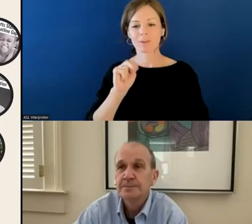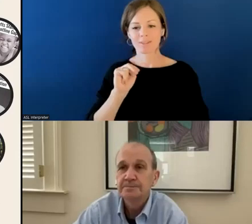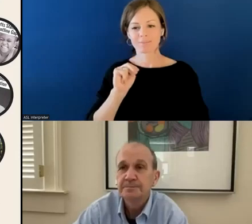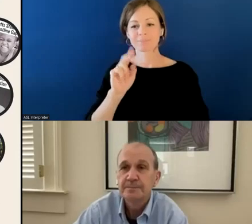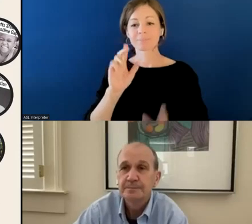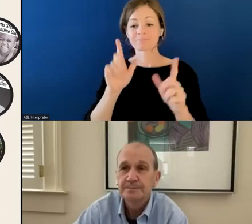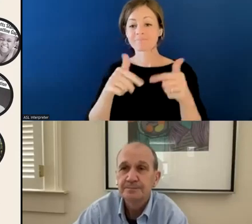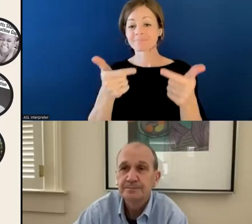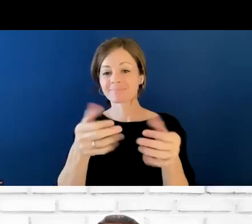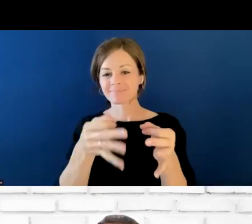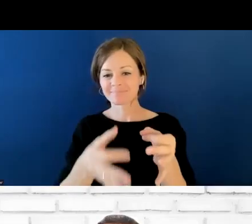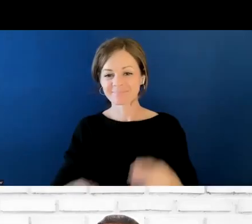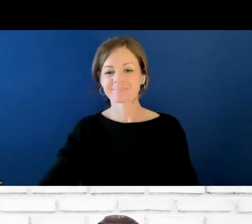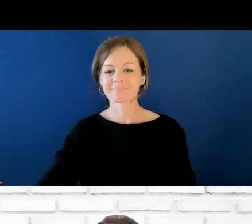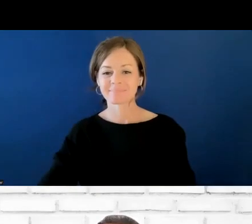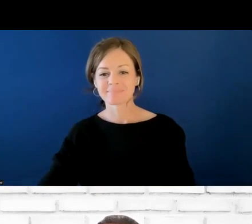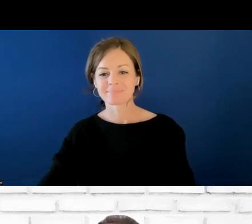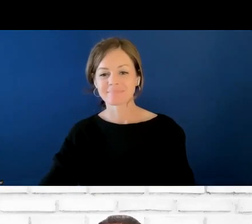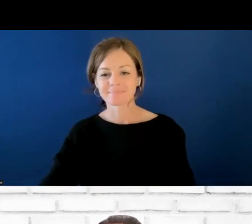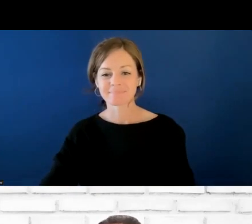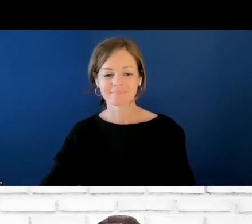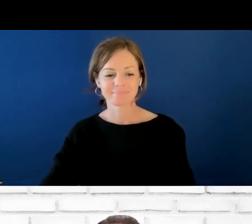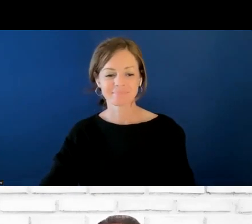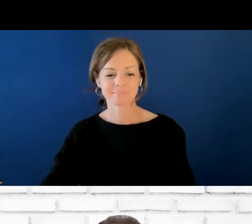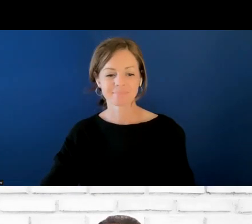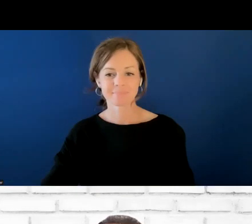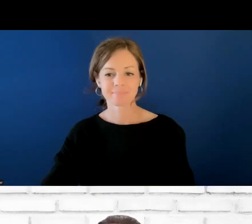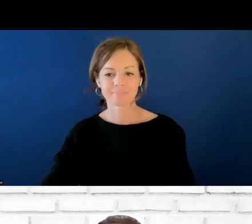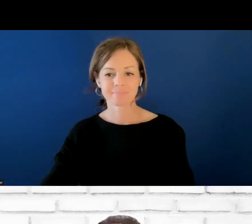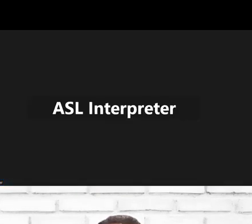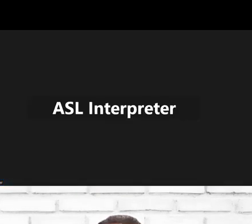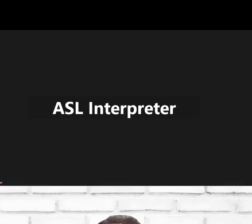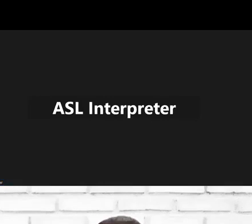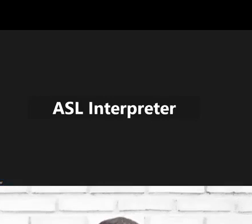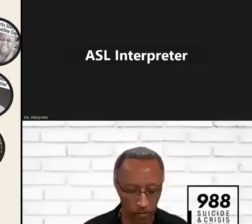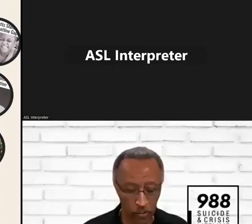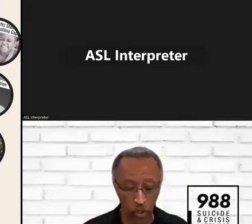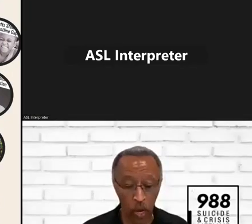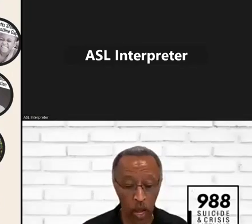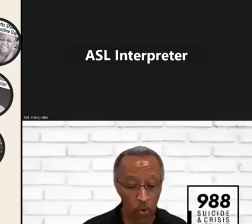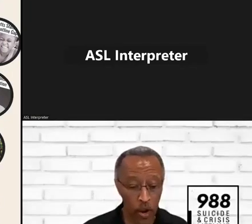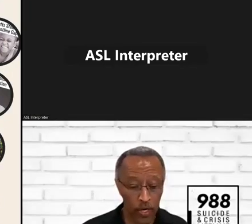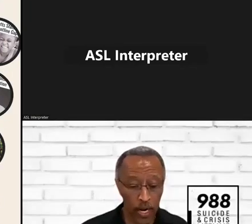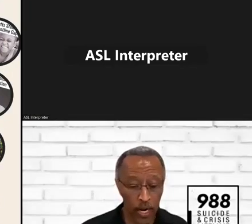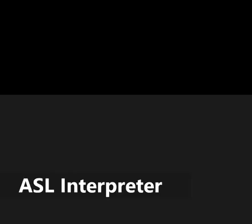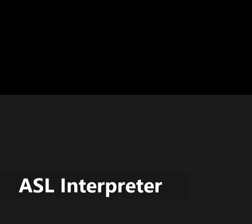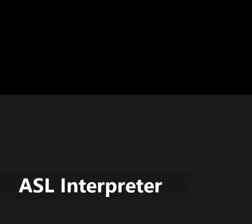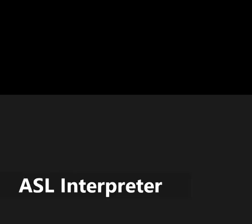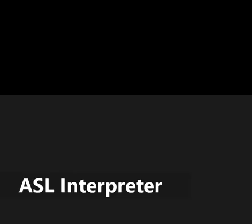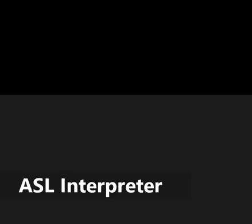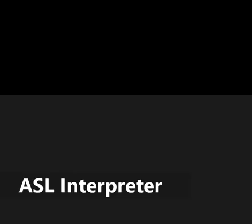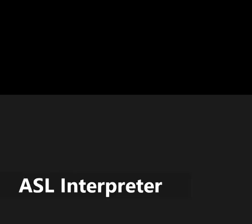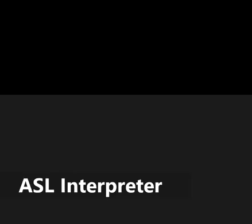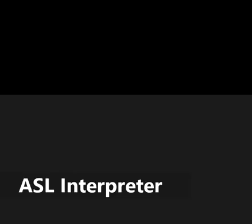if you check your chat box, you'll see that those links have been placed in already. So wonderful. So we are now ready to